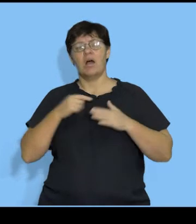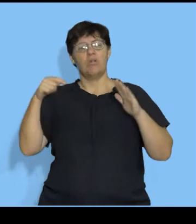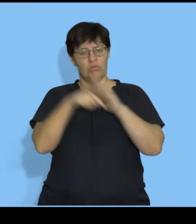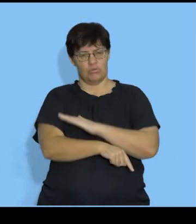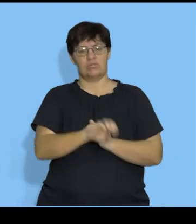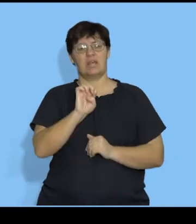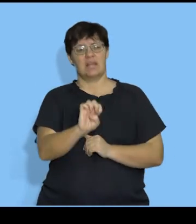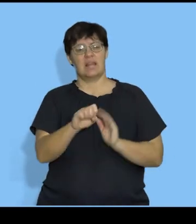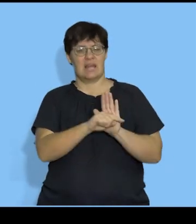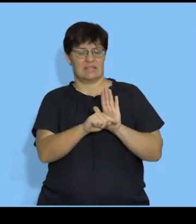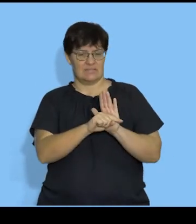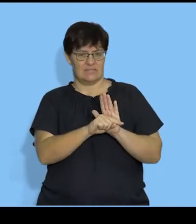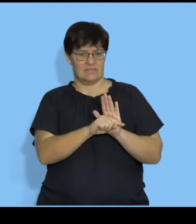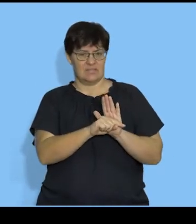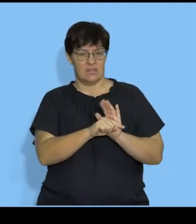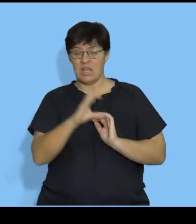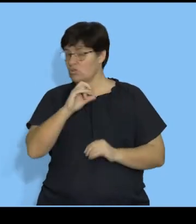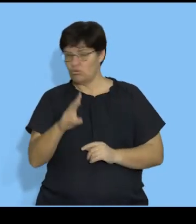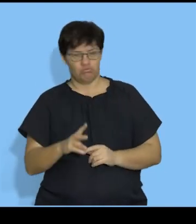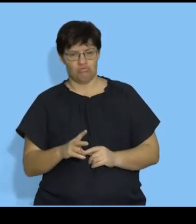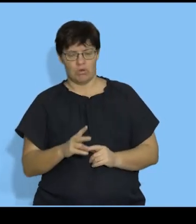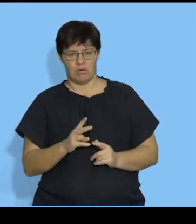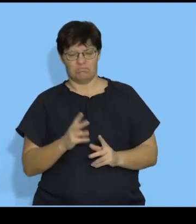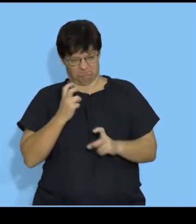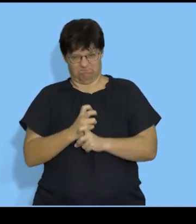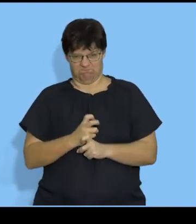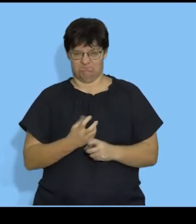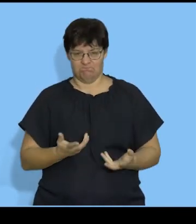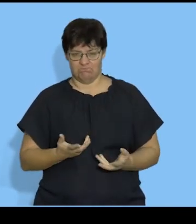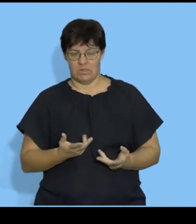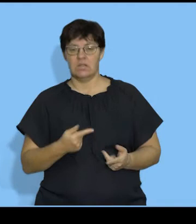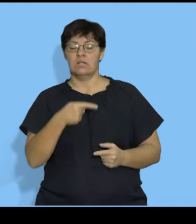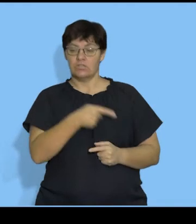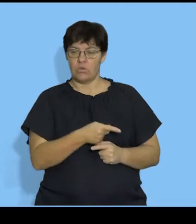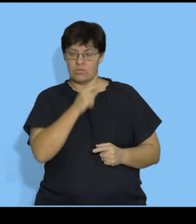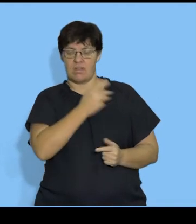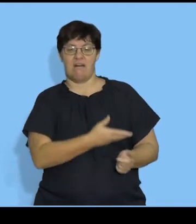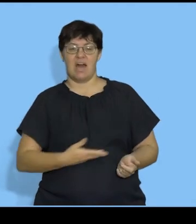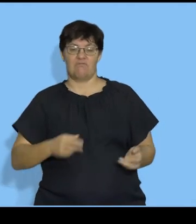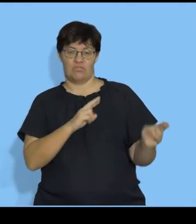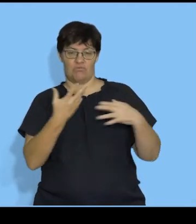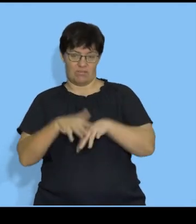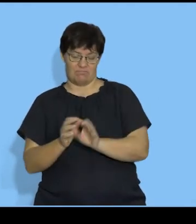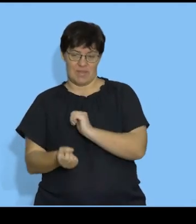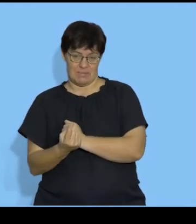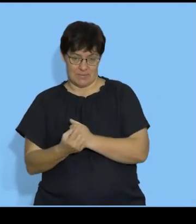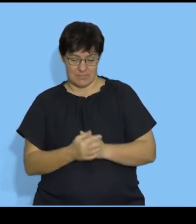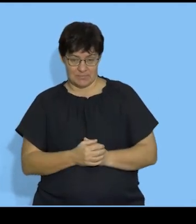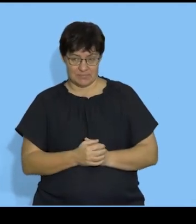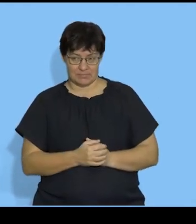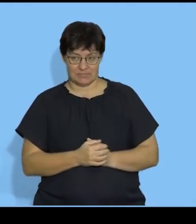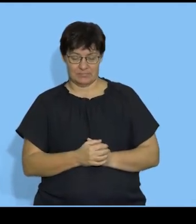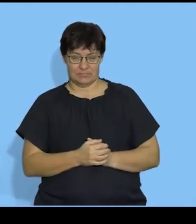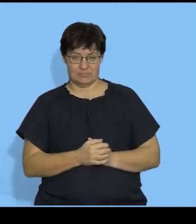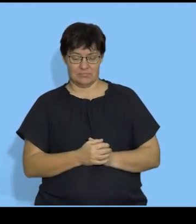copper. Hence, it can be explained by this half reaction that we see below, right? And then also, we